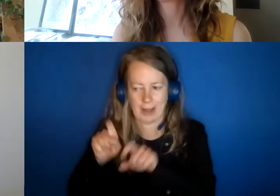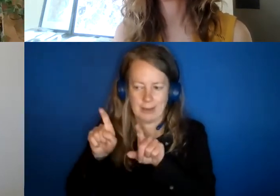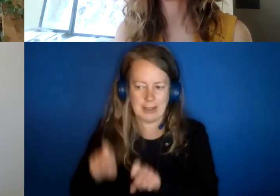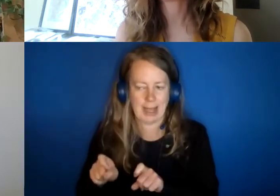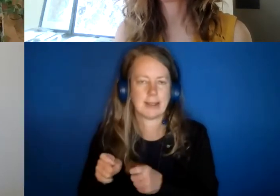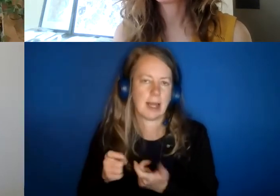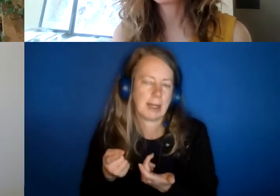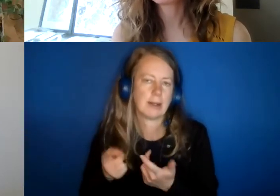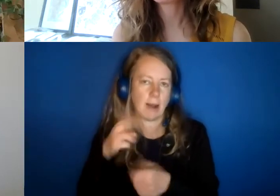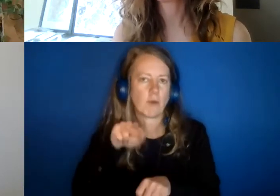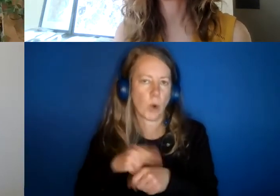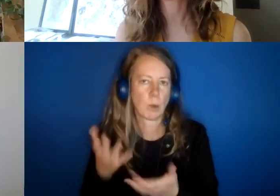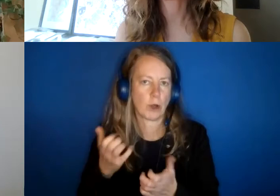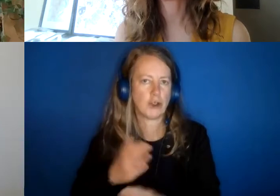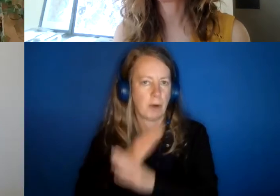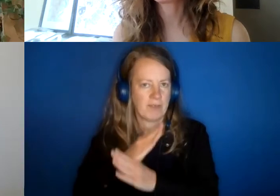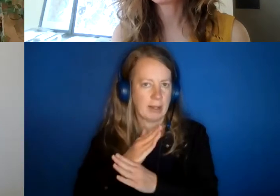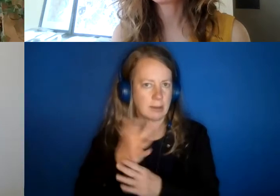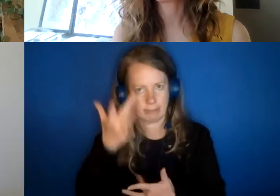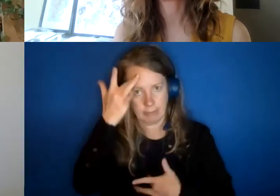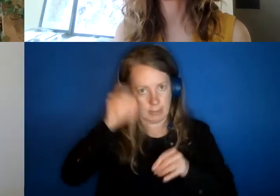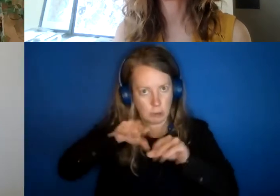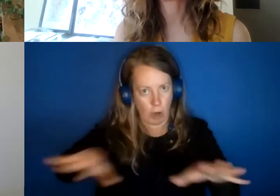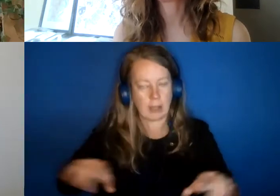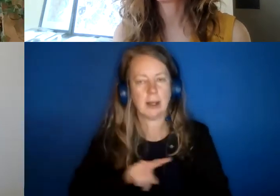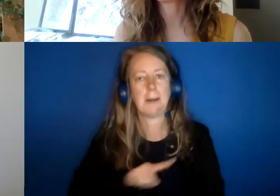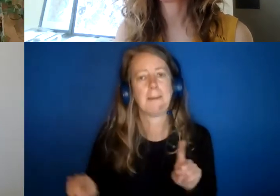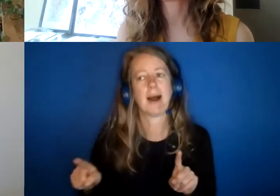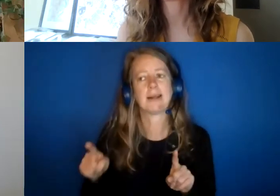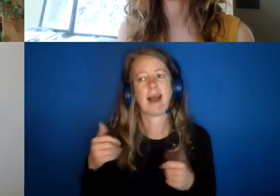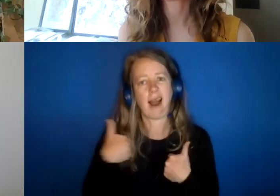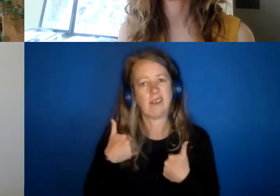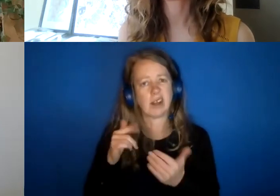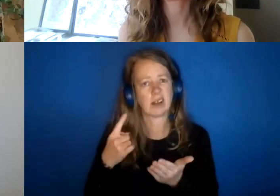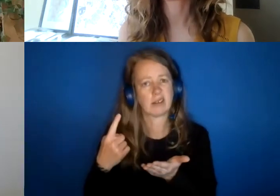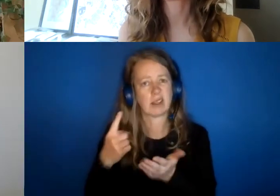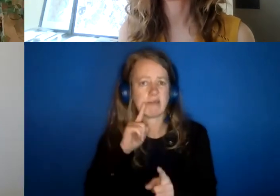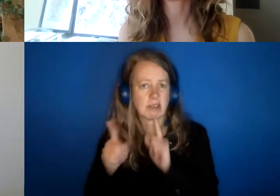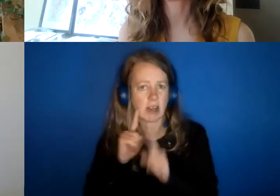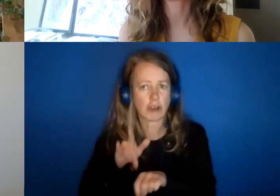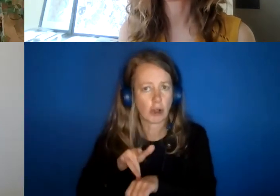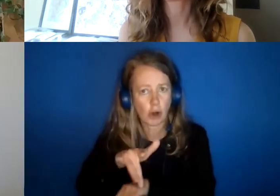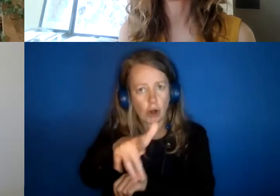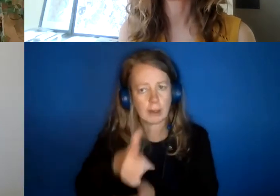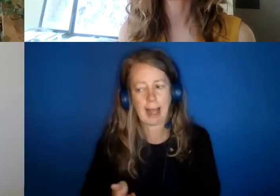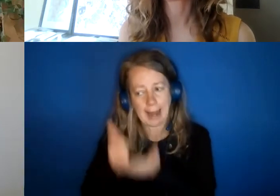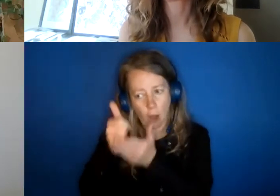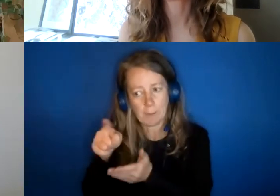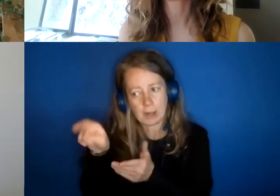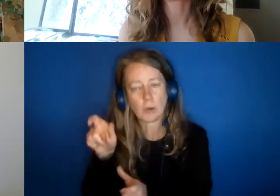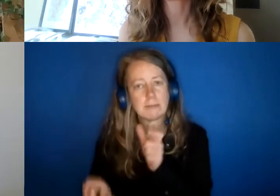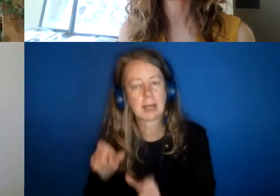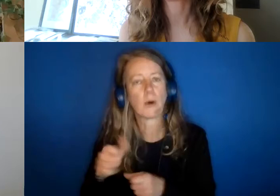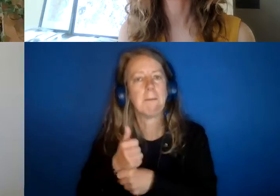spread. So, having those conversations early and helping people really formulate a decision ahead